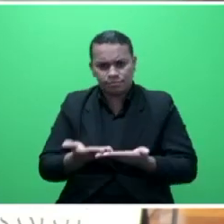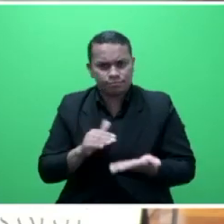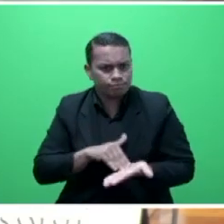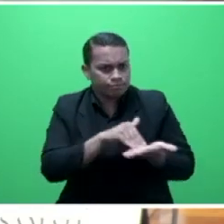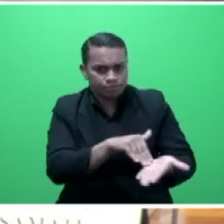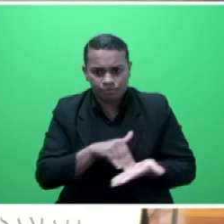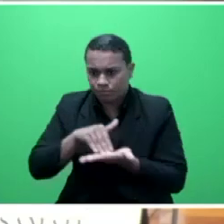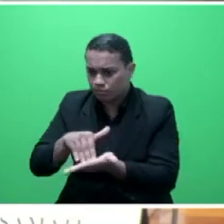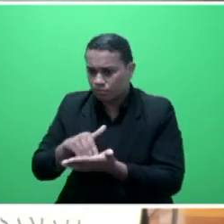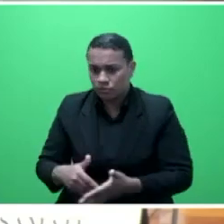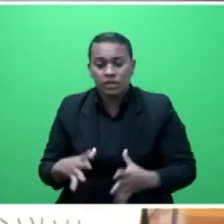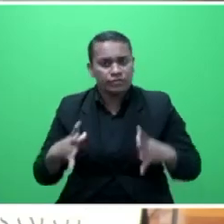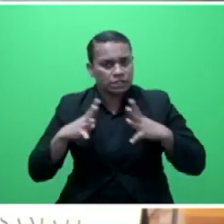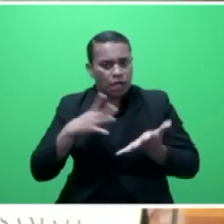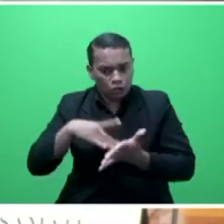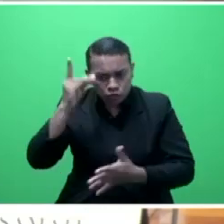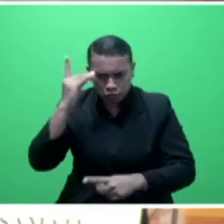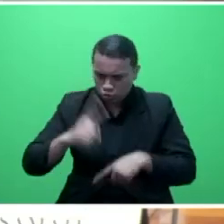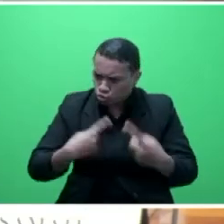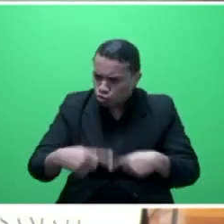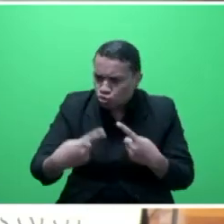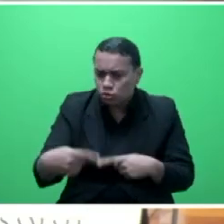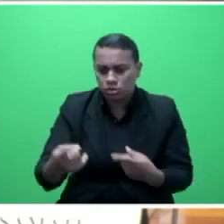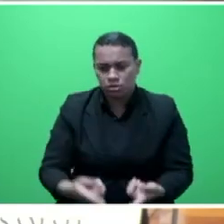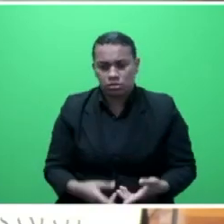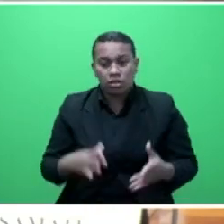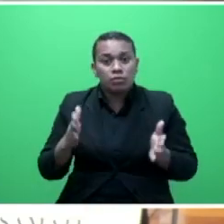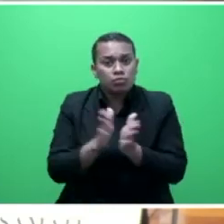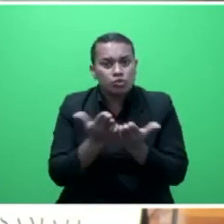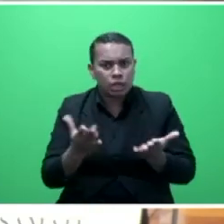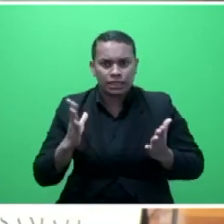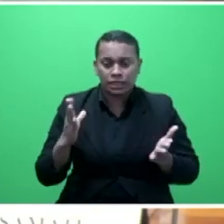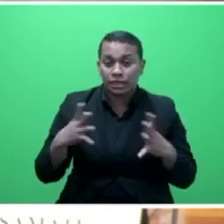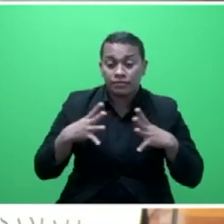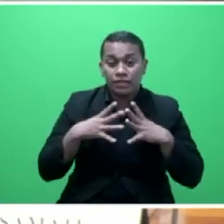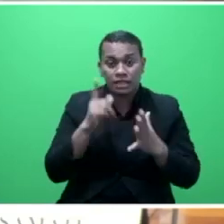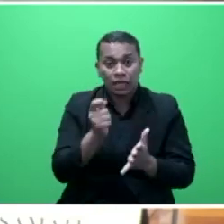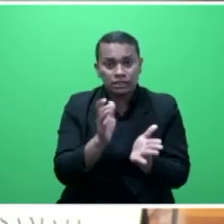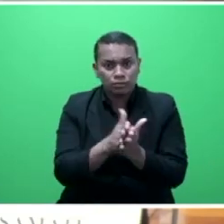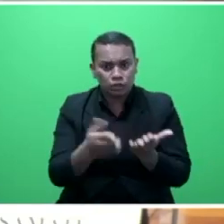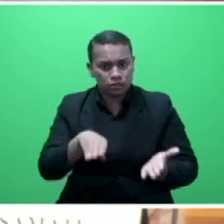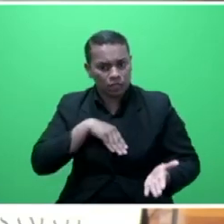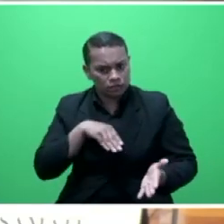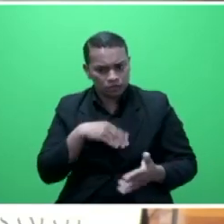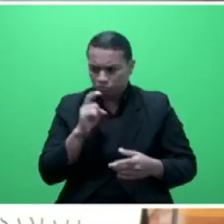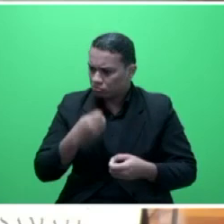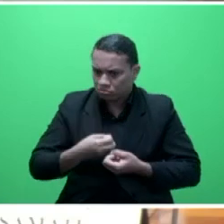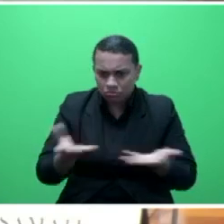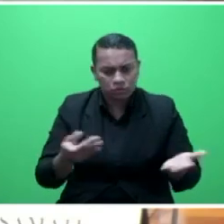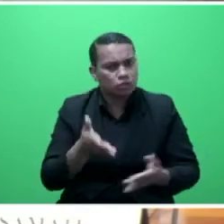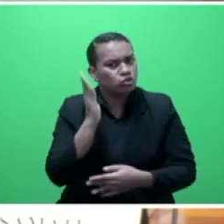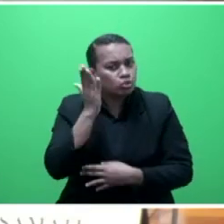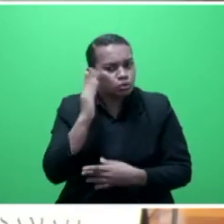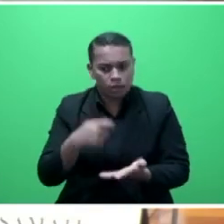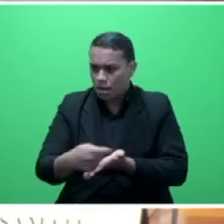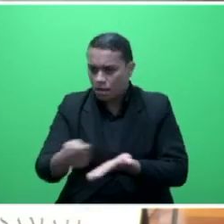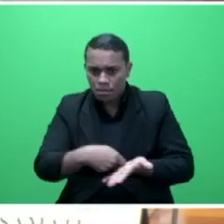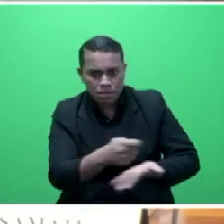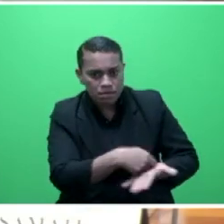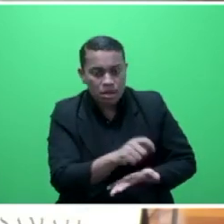education will continue. Free textbooks will be provided. Subsidized transportation to school will be paid for. Free medicine will be paid